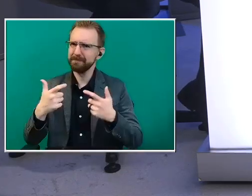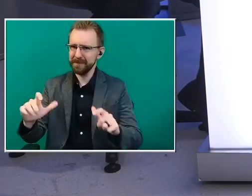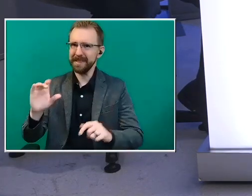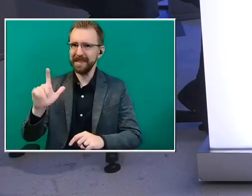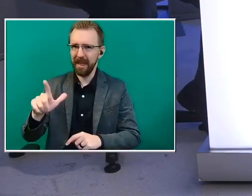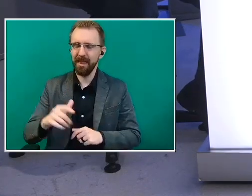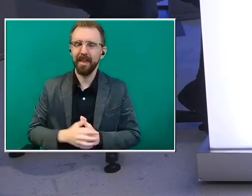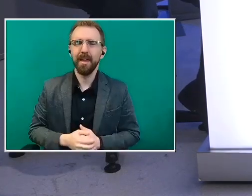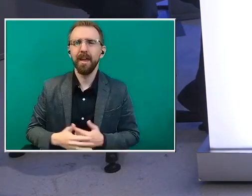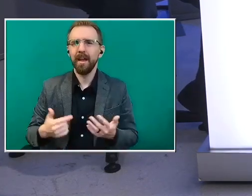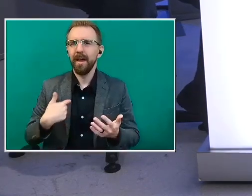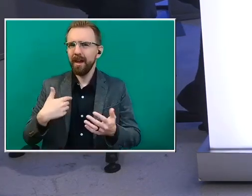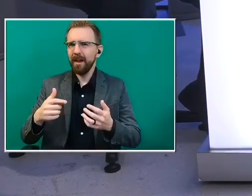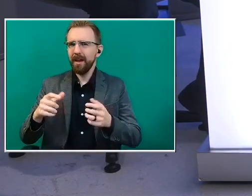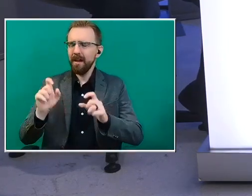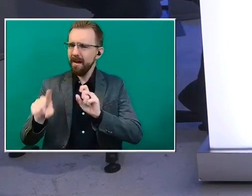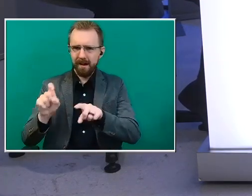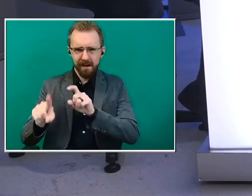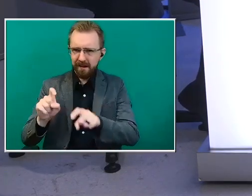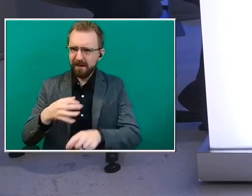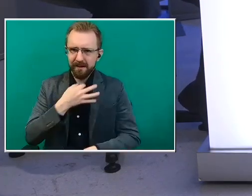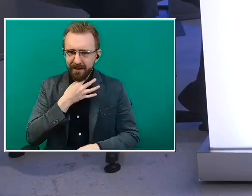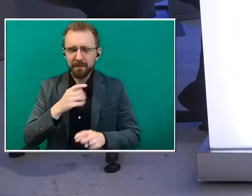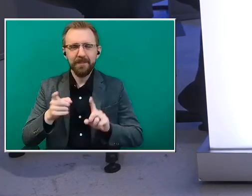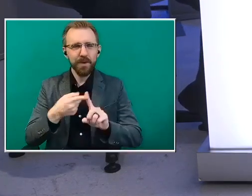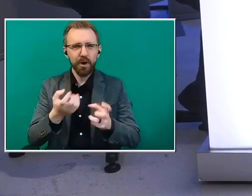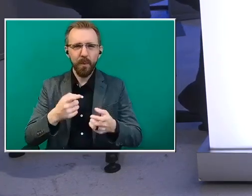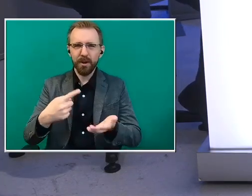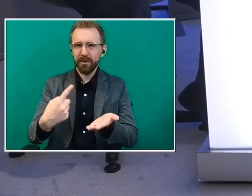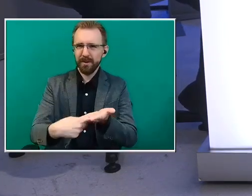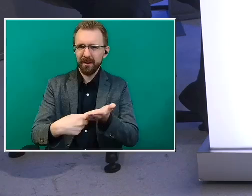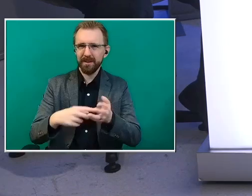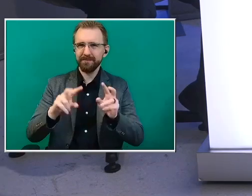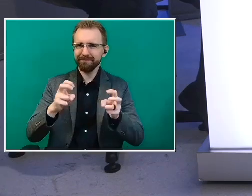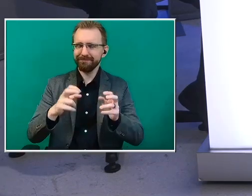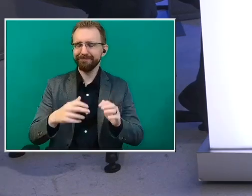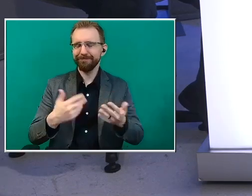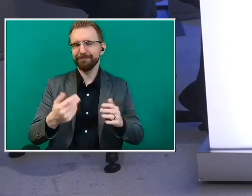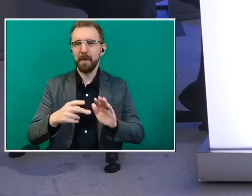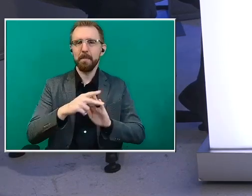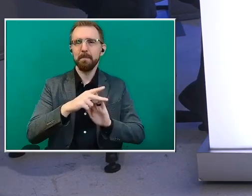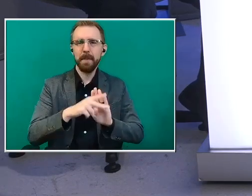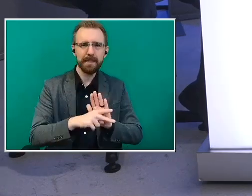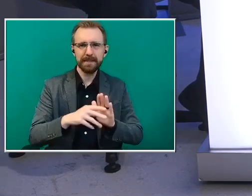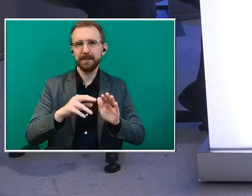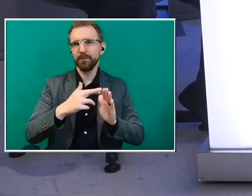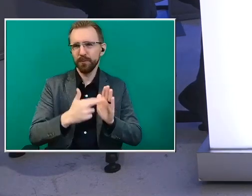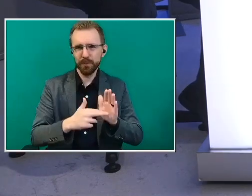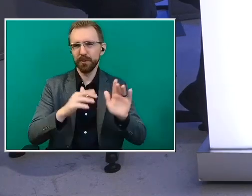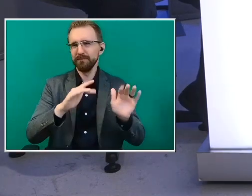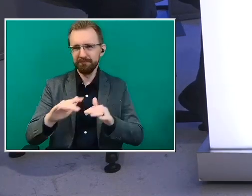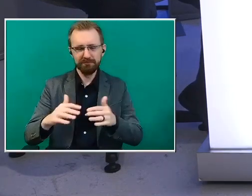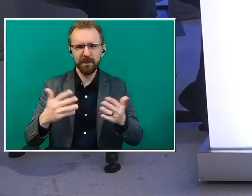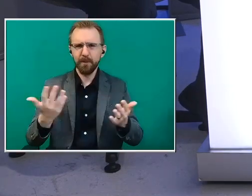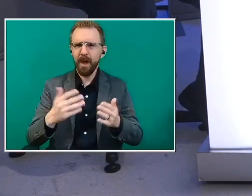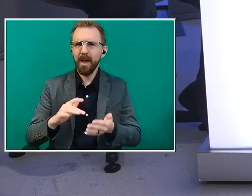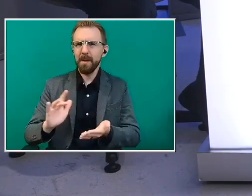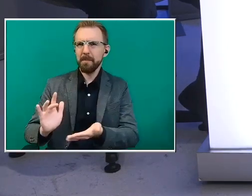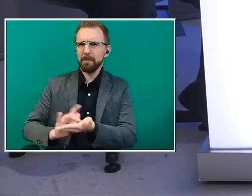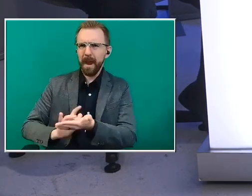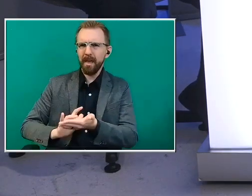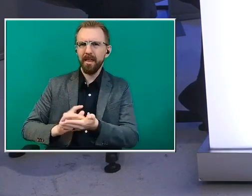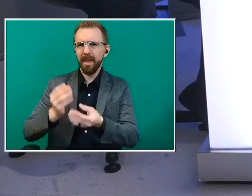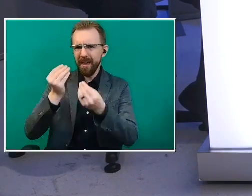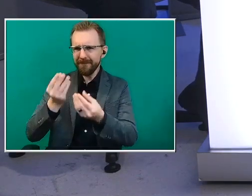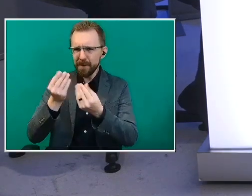bunch of questions, but first, let's tackle a couple of the housekeeping notes. Explain what the heck does a medical informatics person